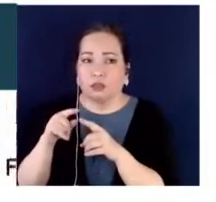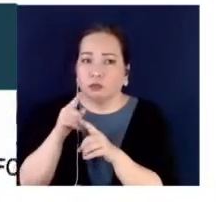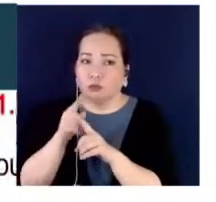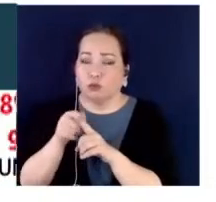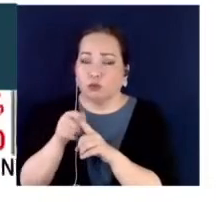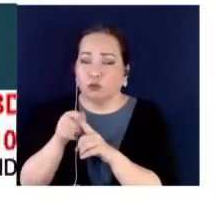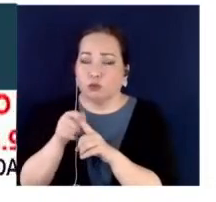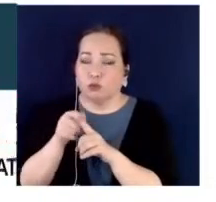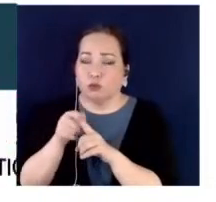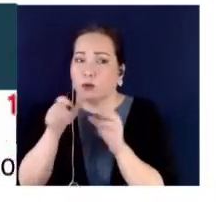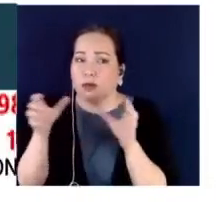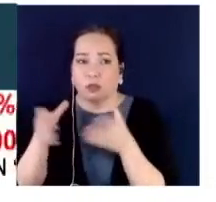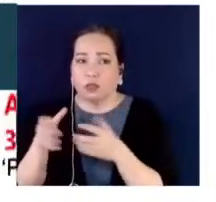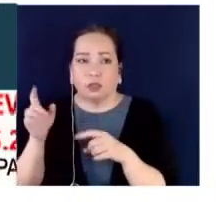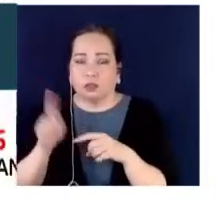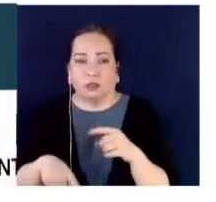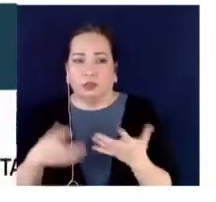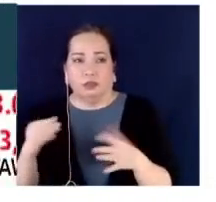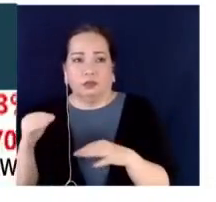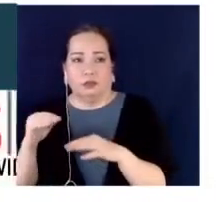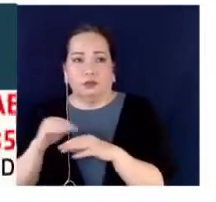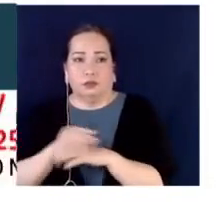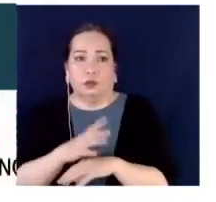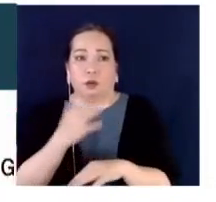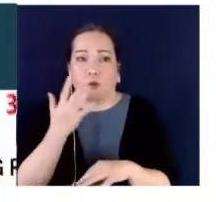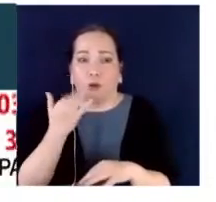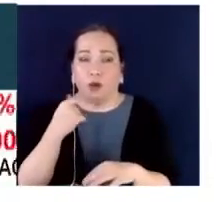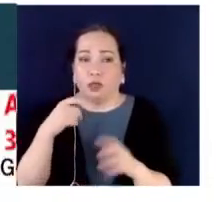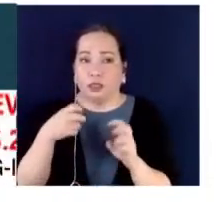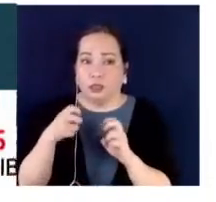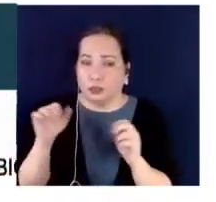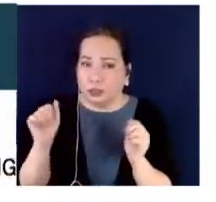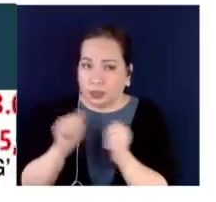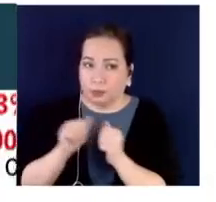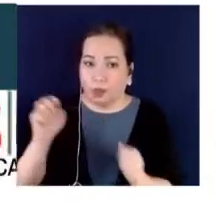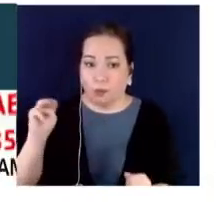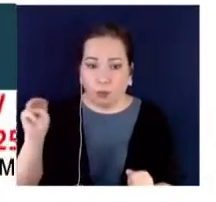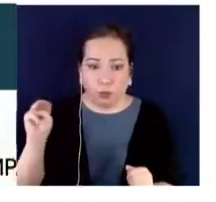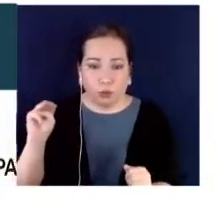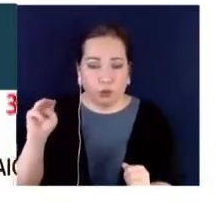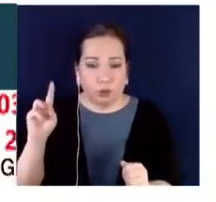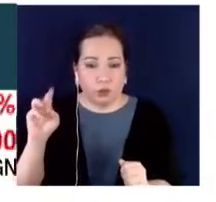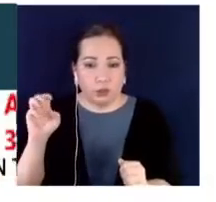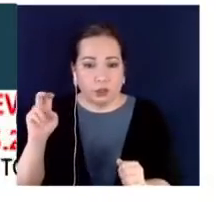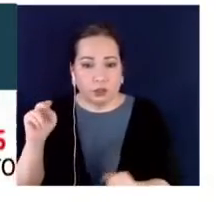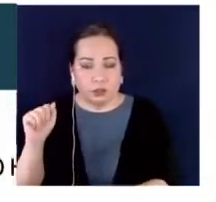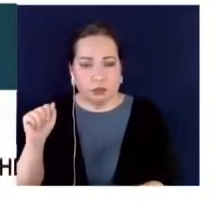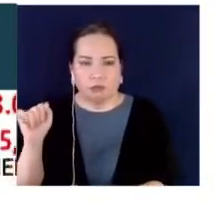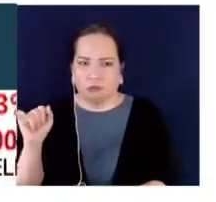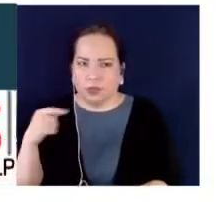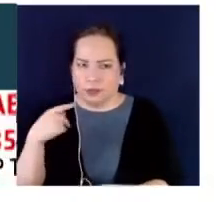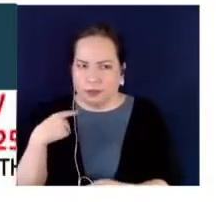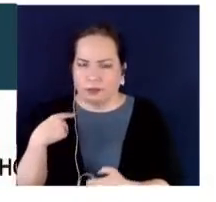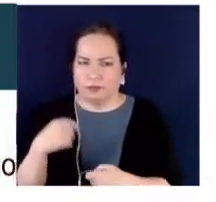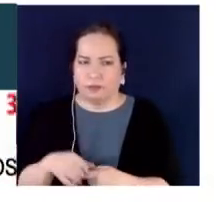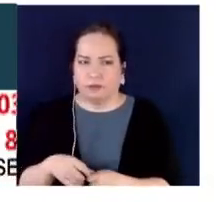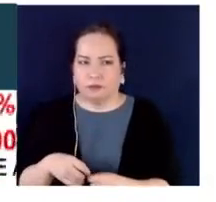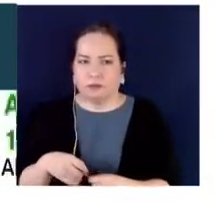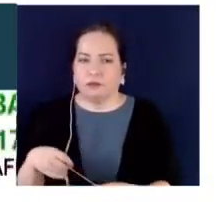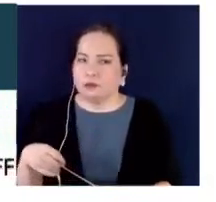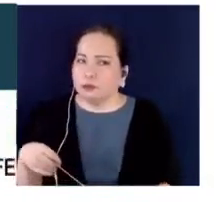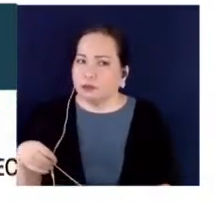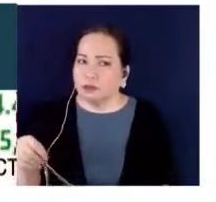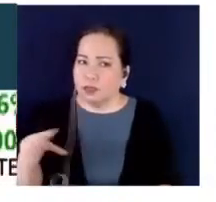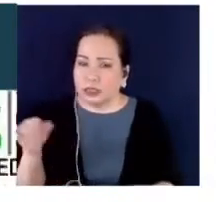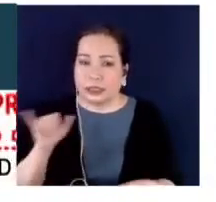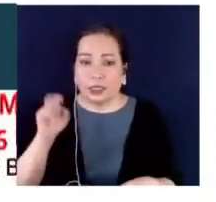same tripartite agreement that we started with. And likewise, Novavax and Covaxin, the other vaccines that are going to be purchased by the